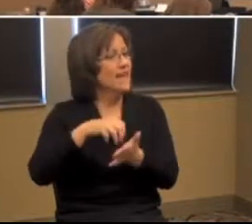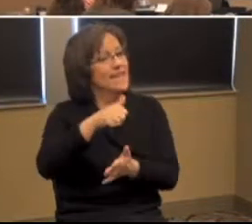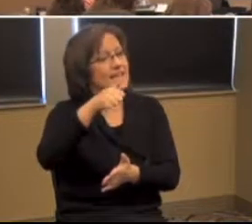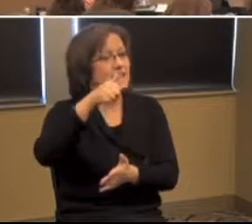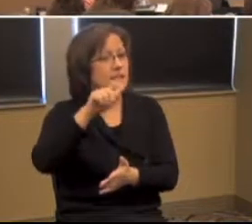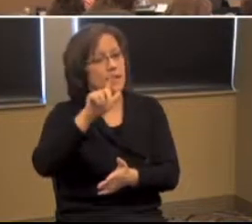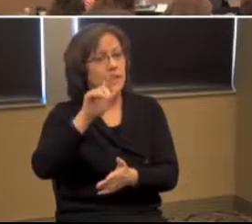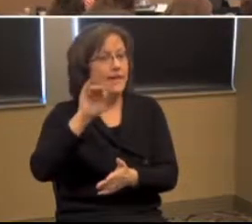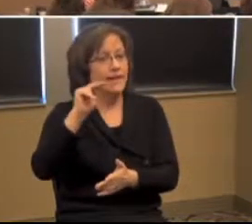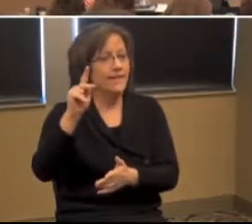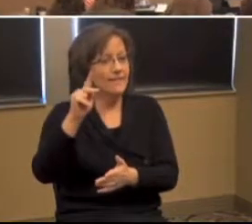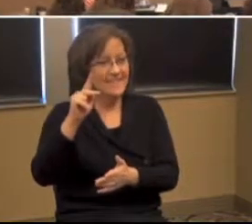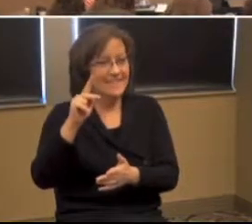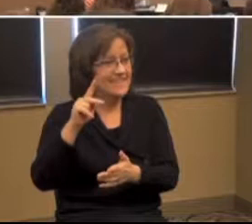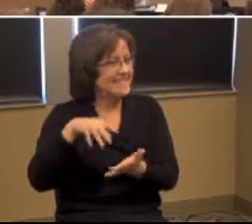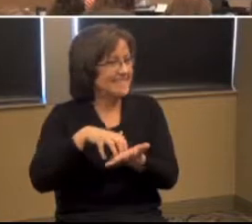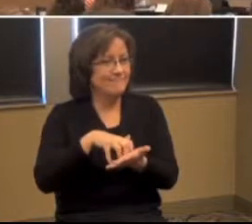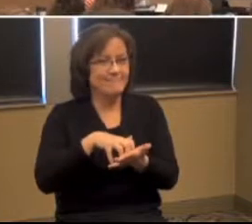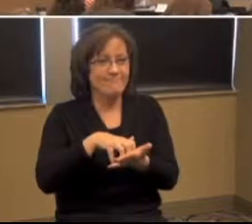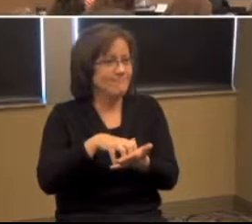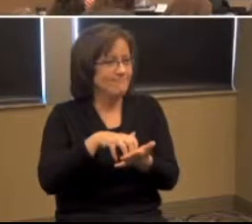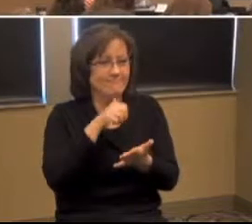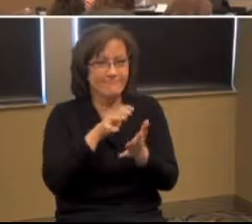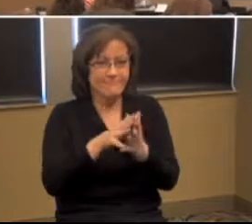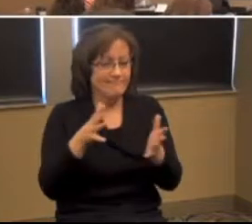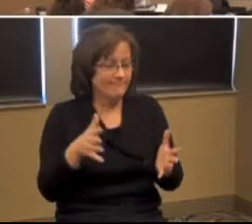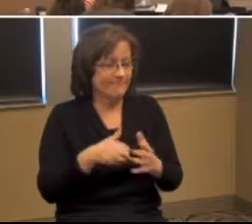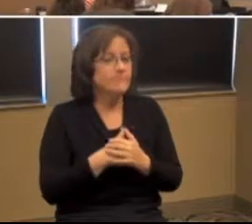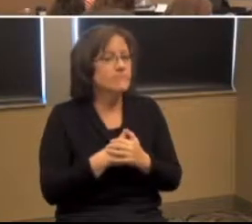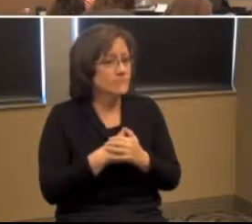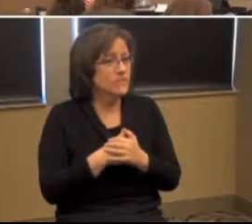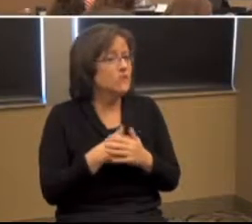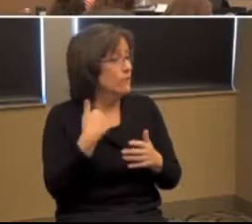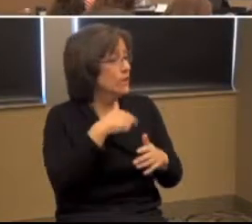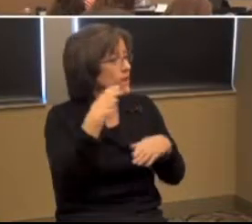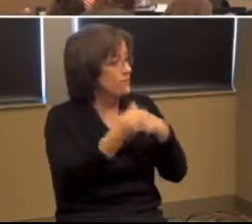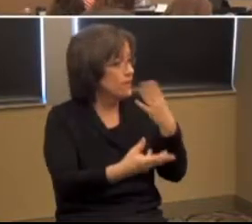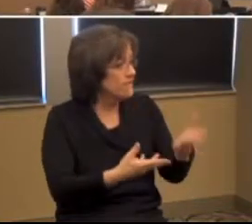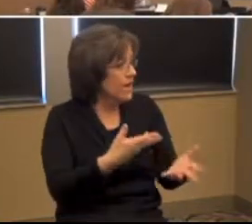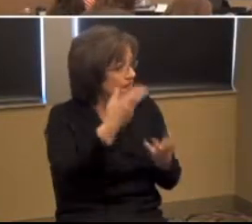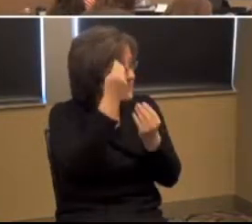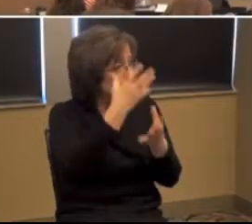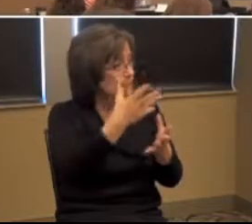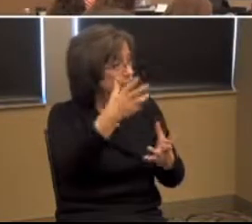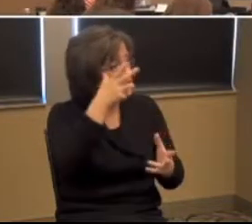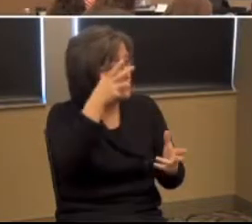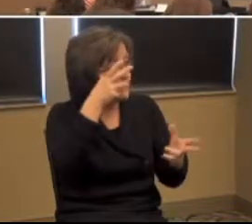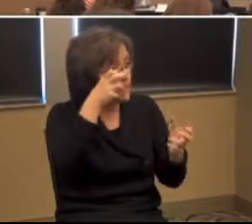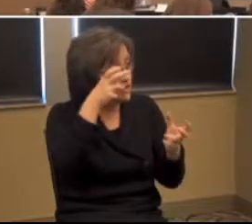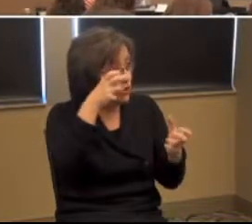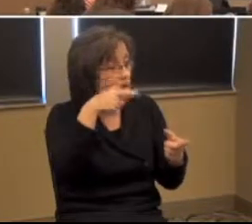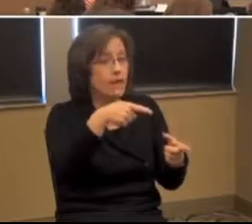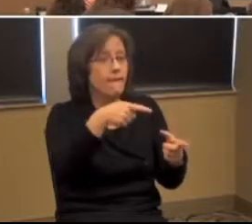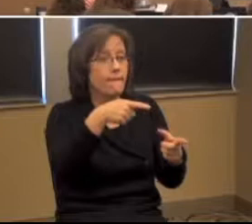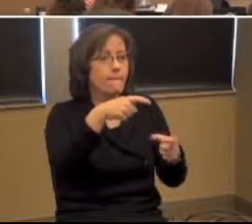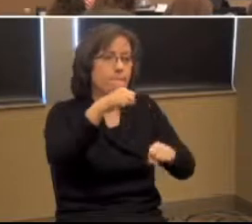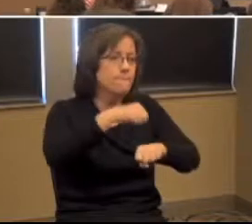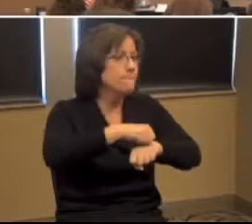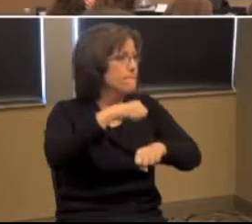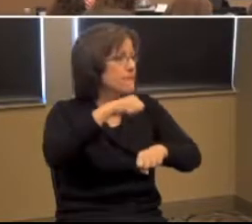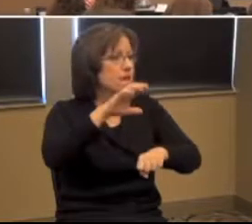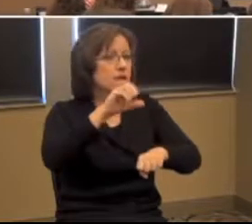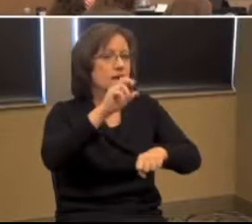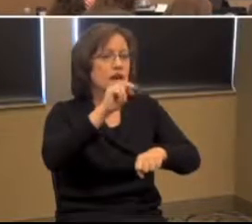link. And so when we can provide that information to them visually, it's concrete, it's not